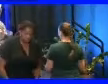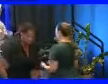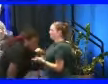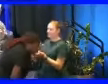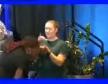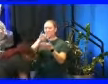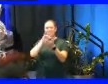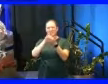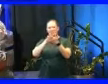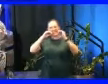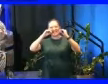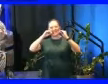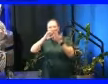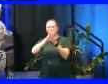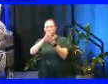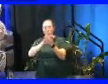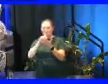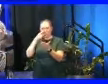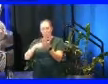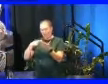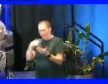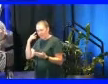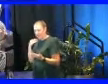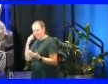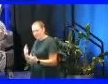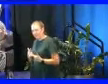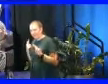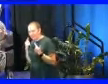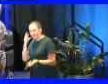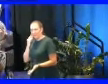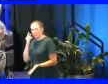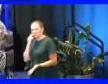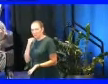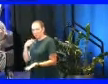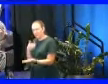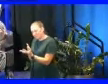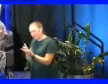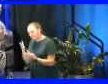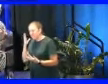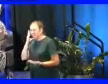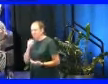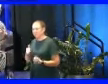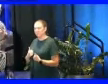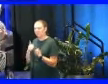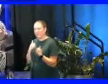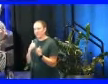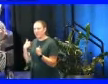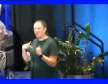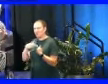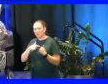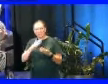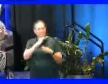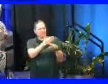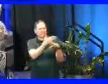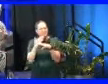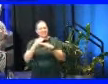our life experiences. You can't teach that in school. We've lived it in order to be able to teach it. In order for us to be able to sit here and share